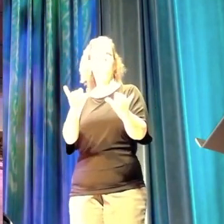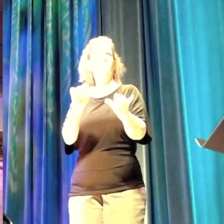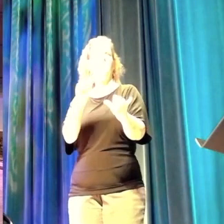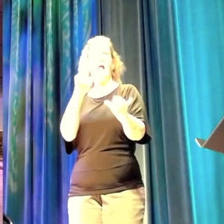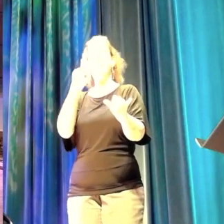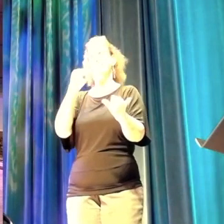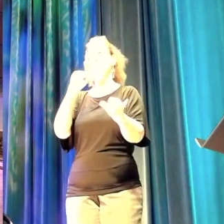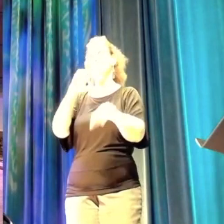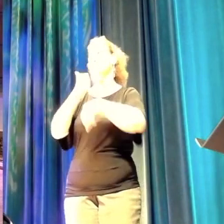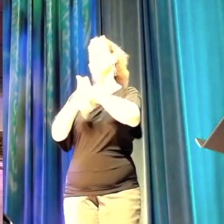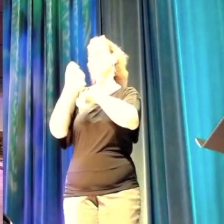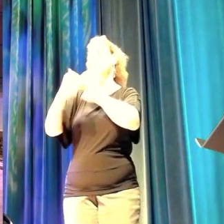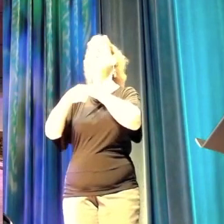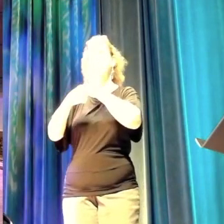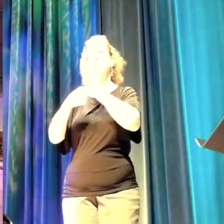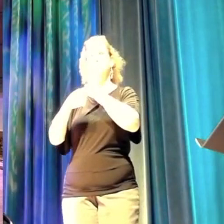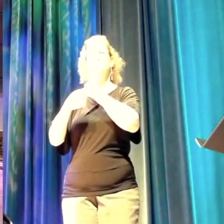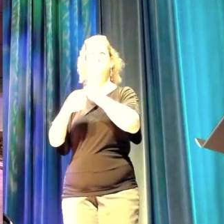has set.